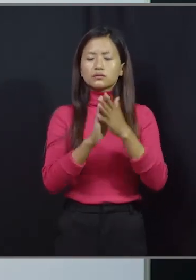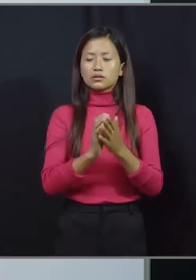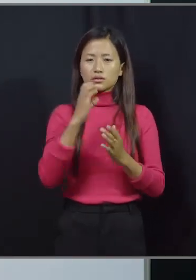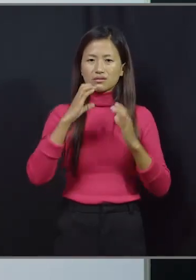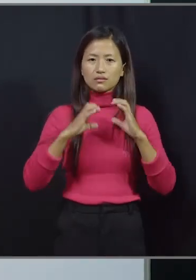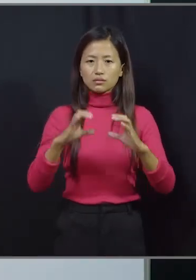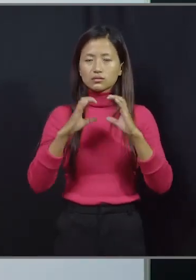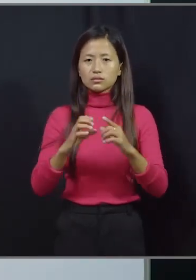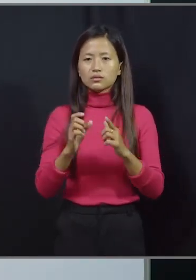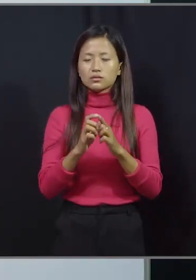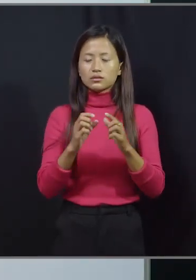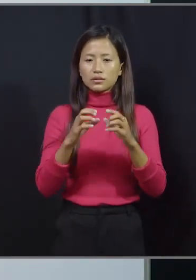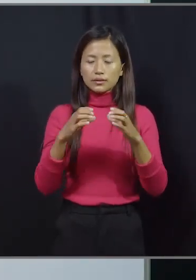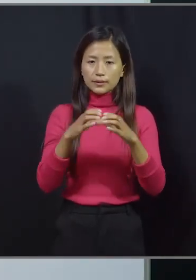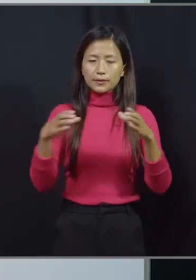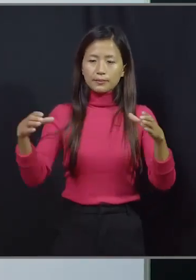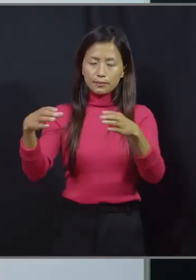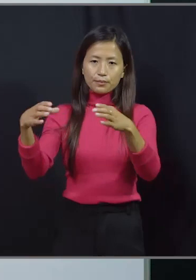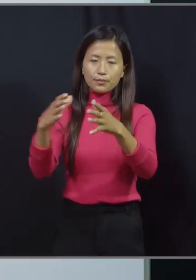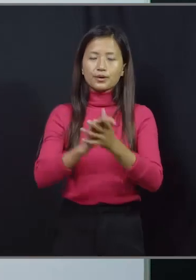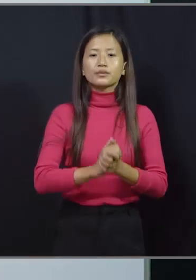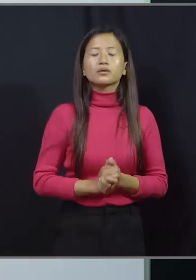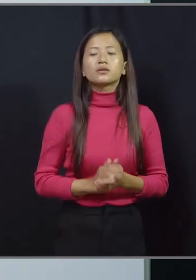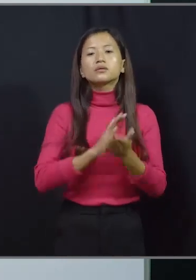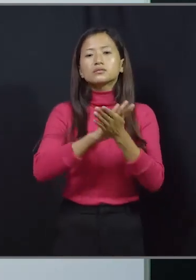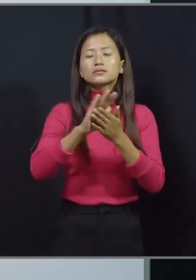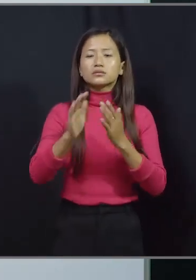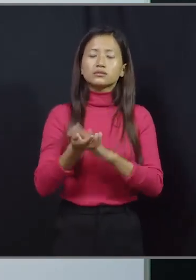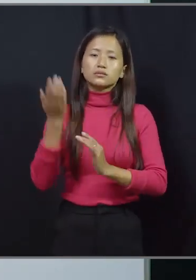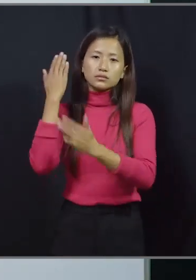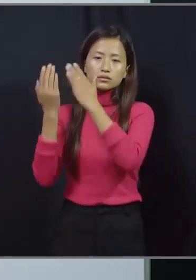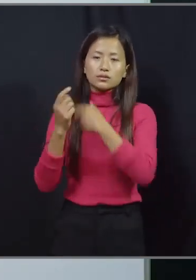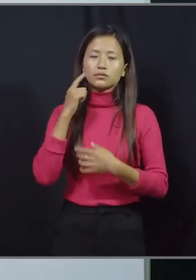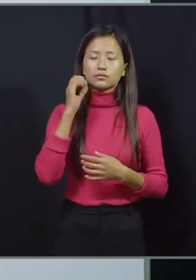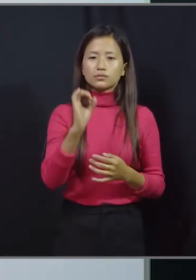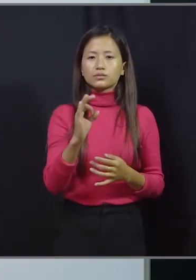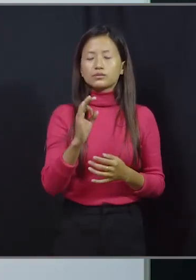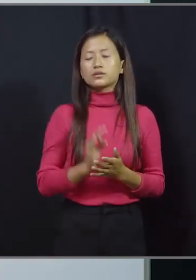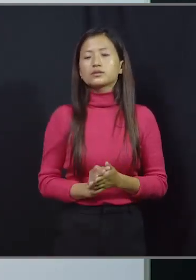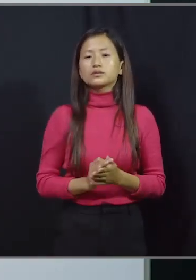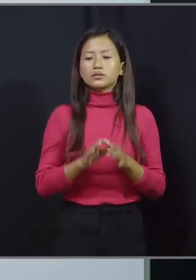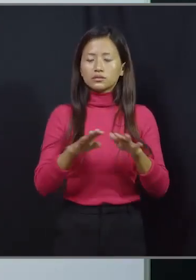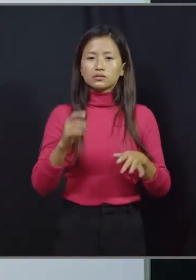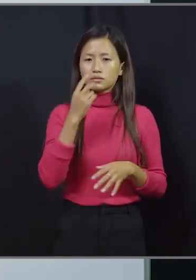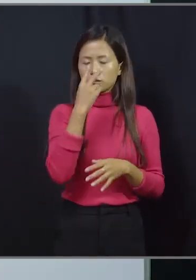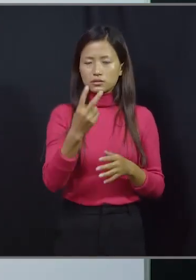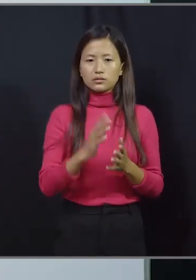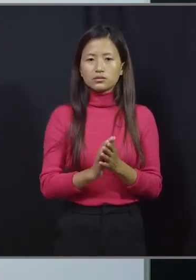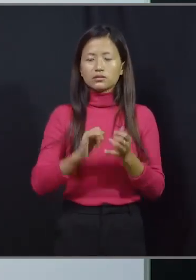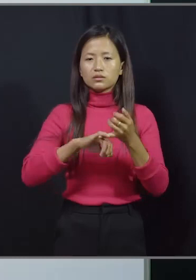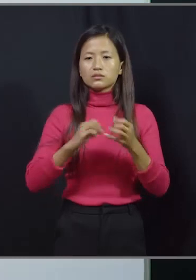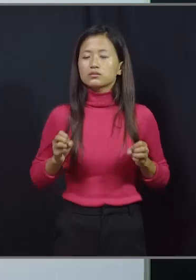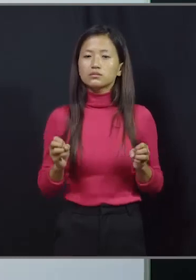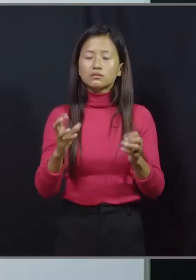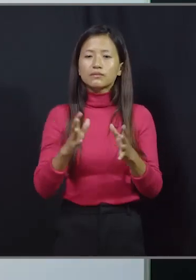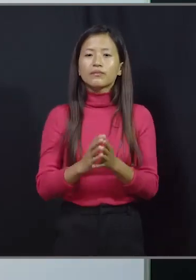not. It is our duty to check those sources. And as a history student, it is important for us to check the sources from where we